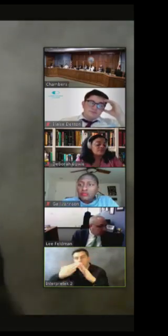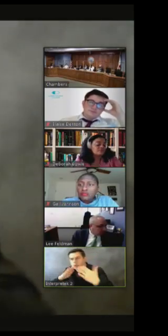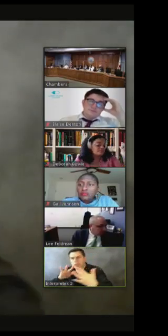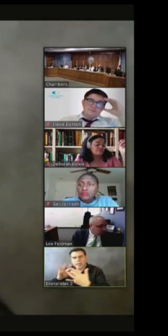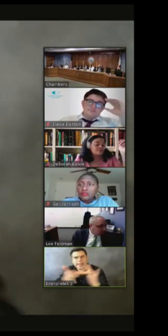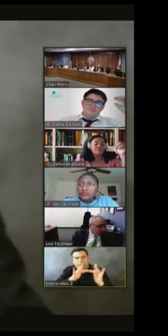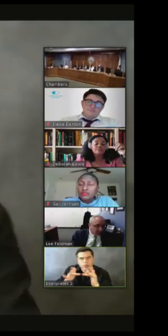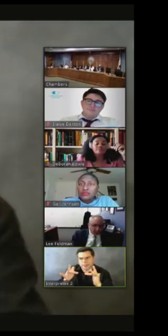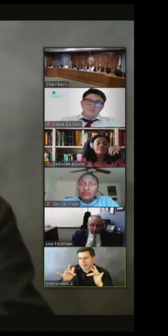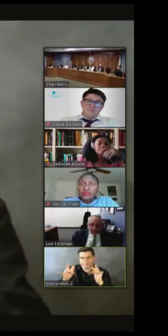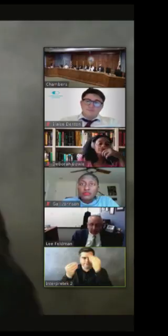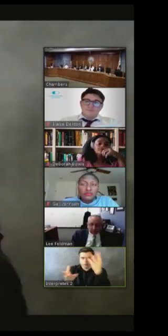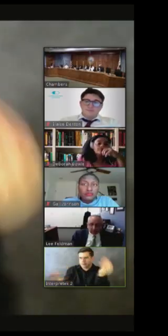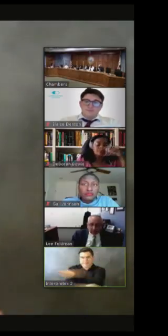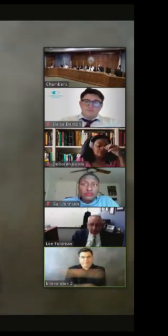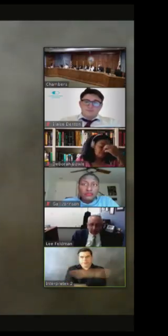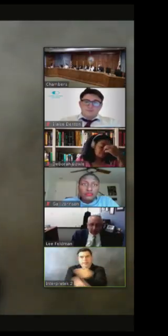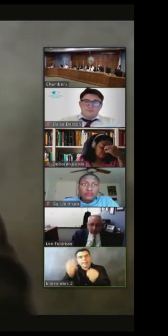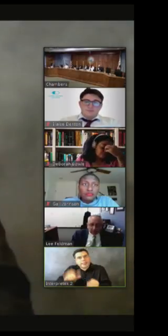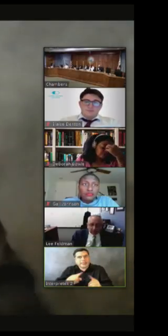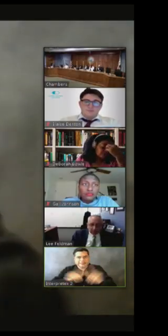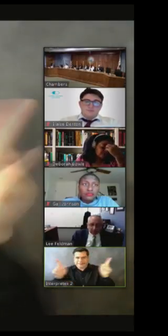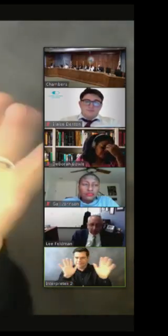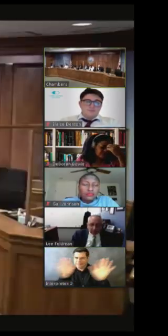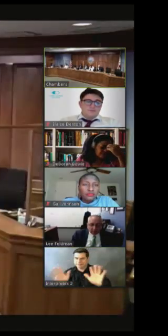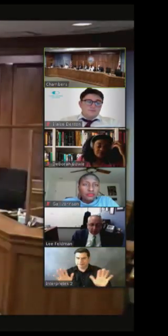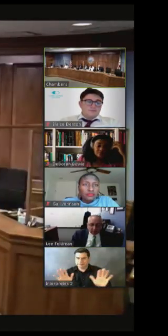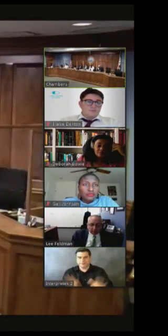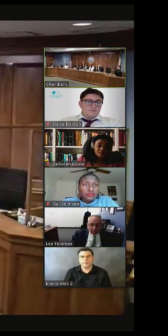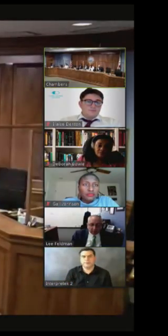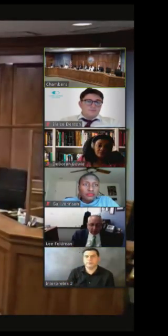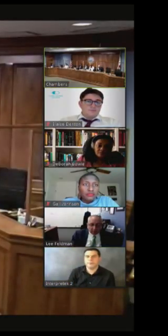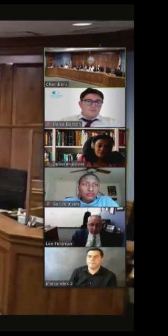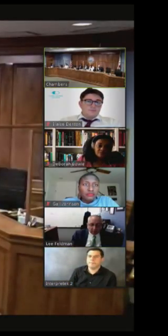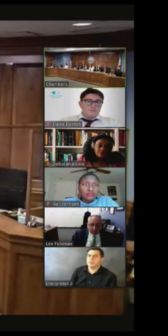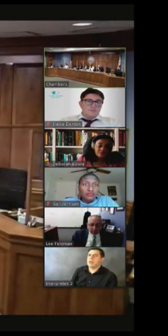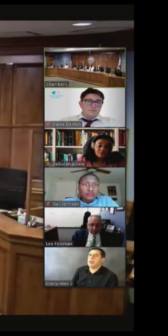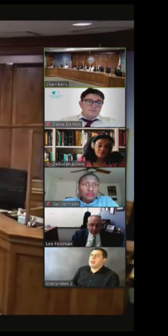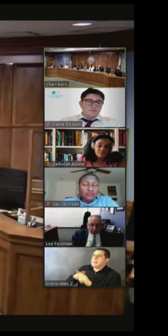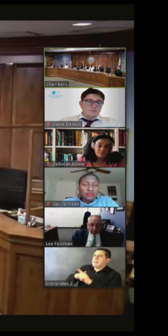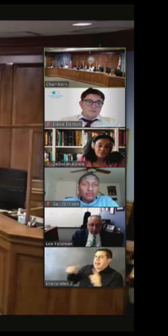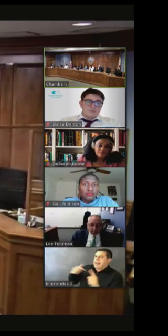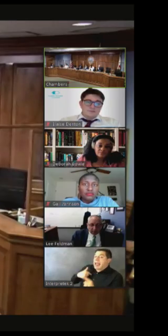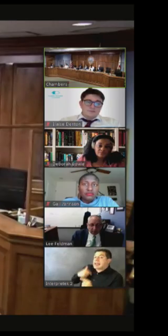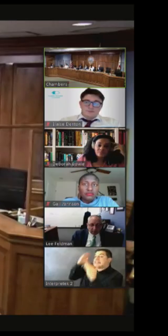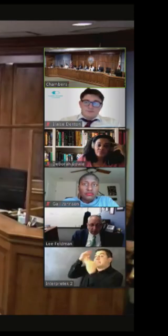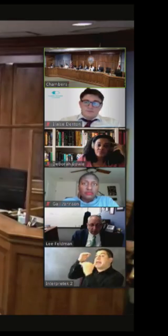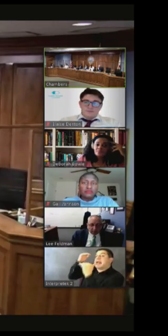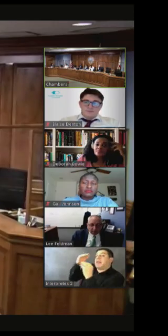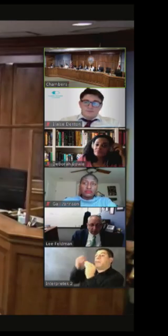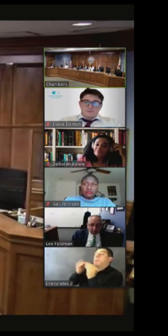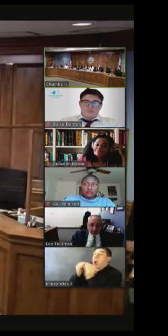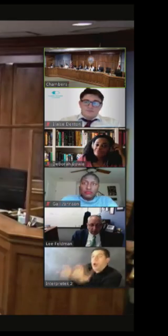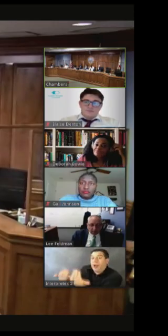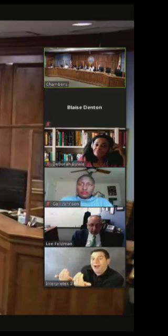That's the difference between. Yeah, for a hefty price. I'm just expecting just a little bit more. Maybe it's just me, but